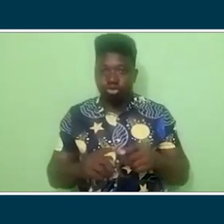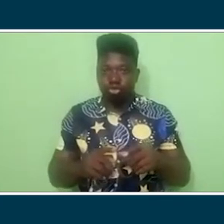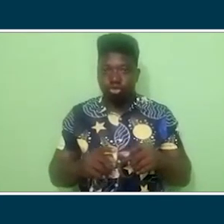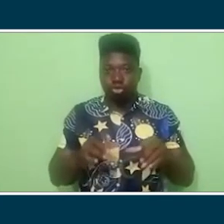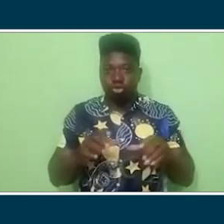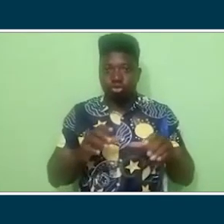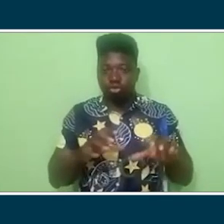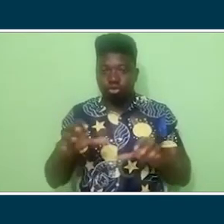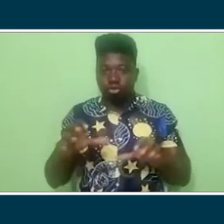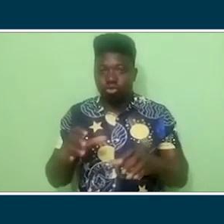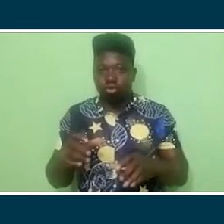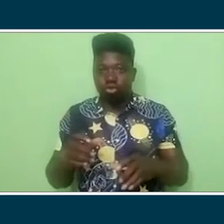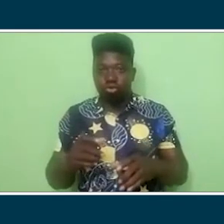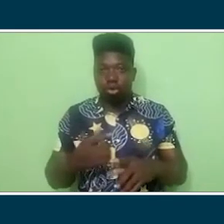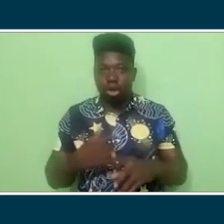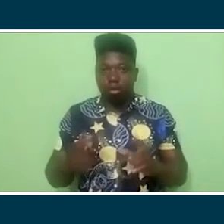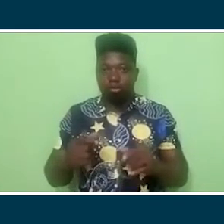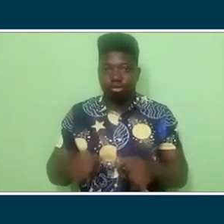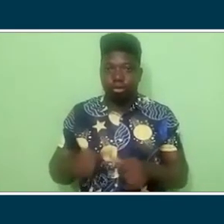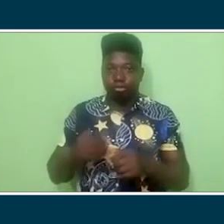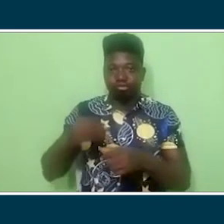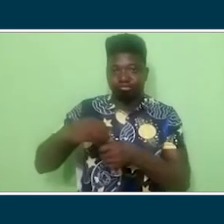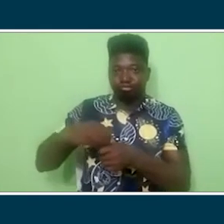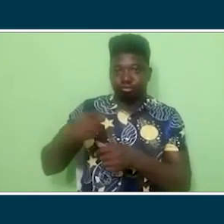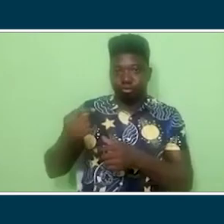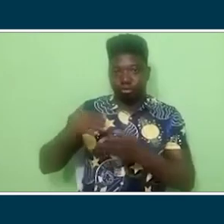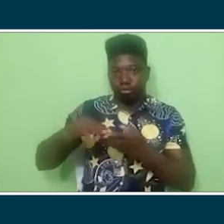stay within community. Like,